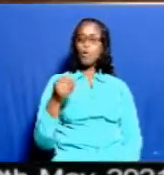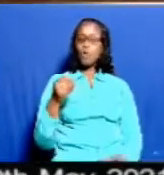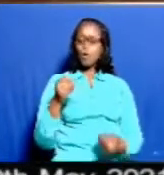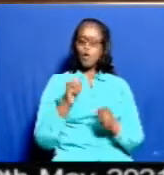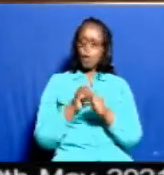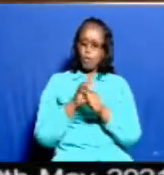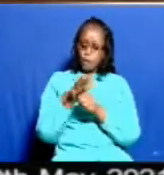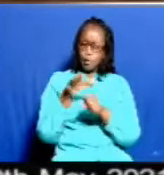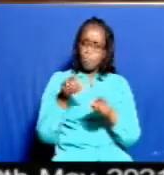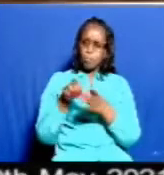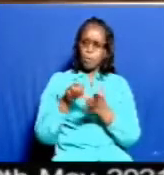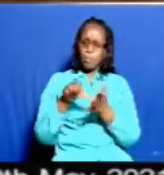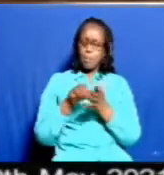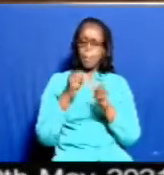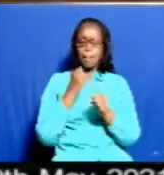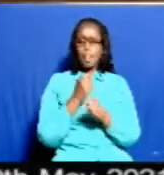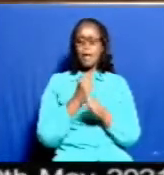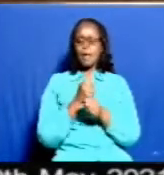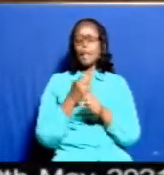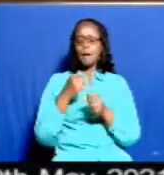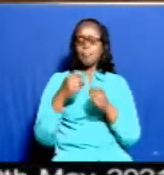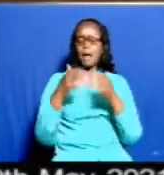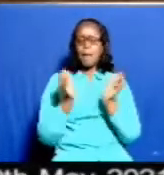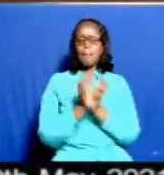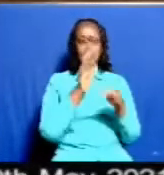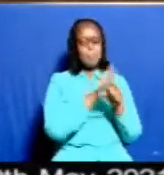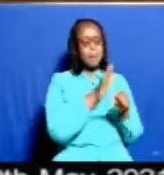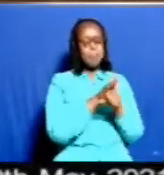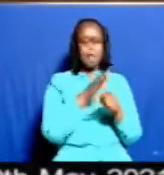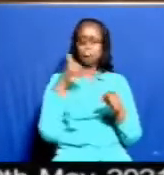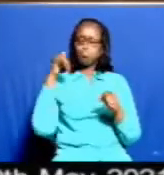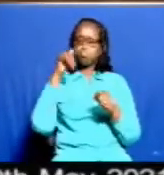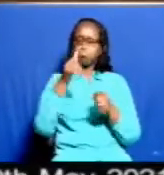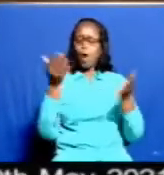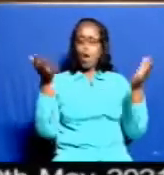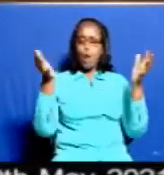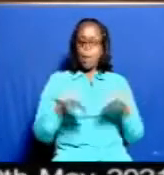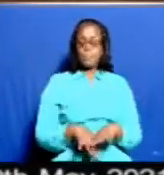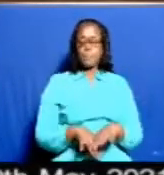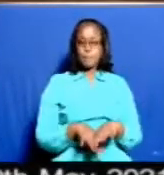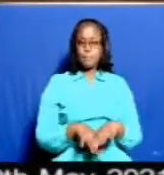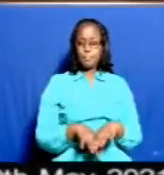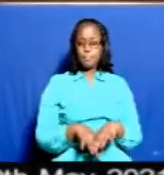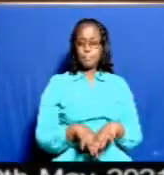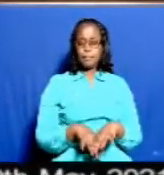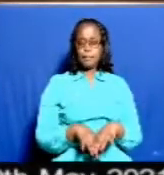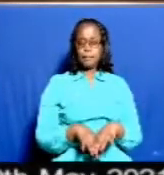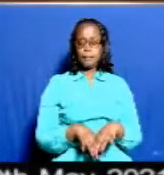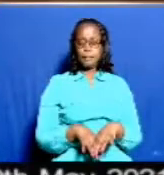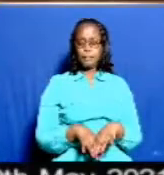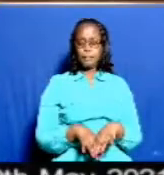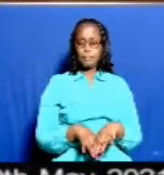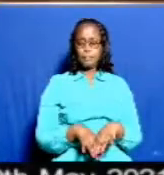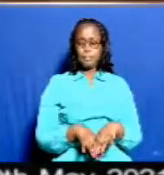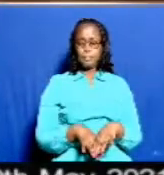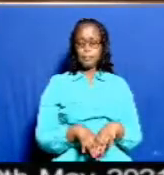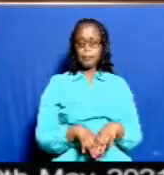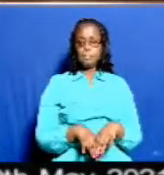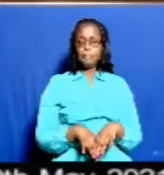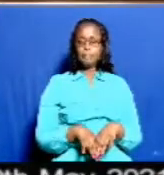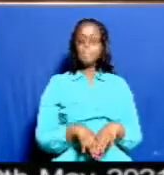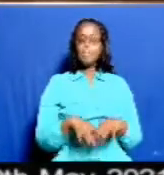Honorable Speaker, many pundits are now estimating that it will probably take airlines across the world, not just Kenya Airways, a minimum